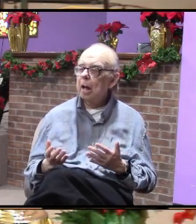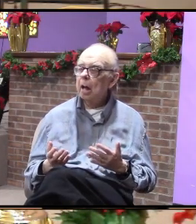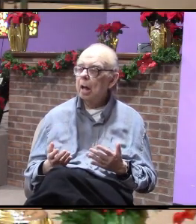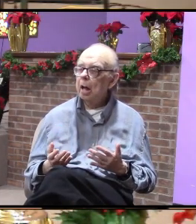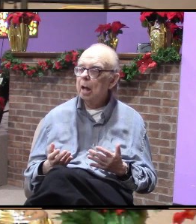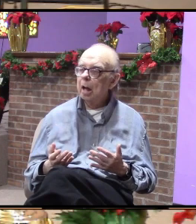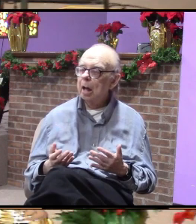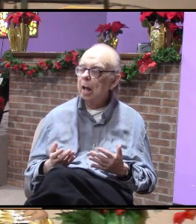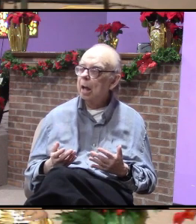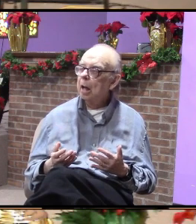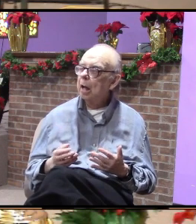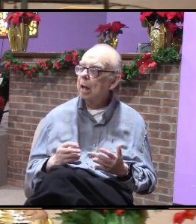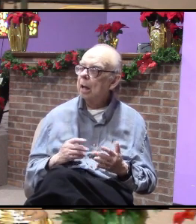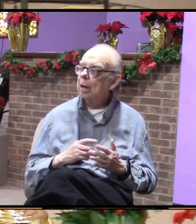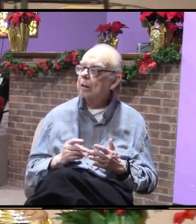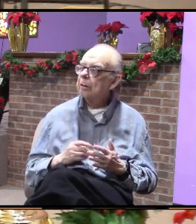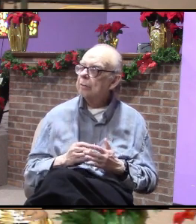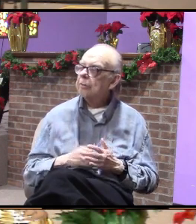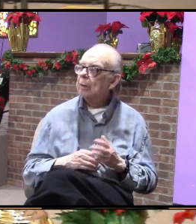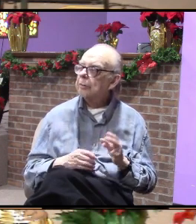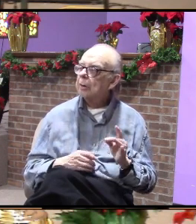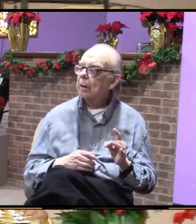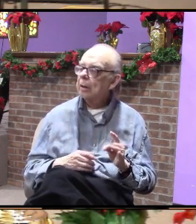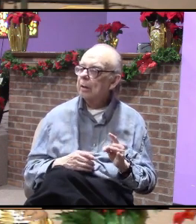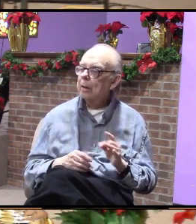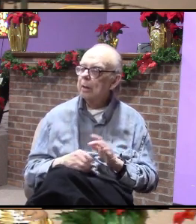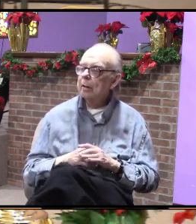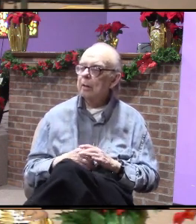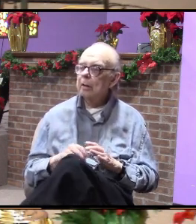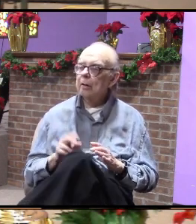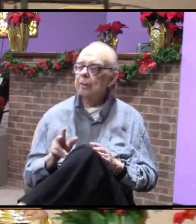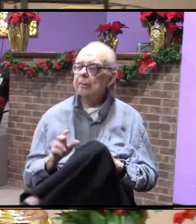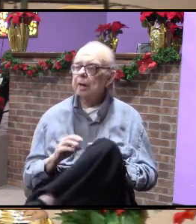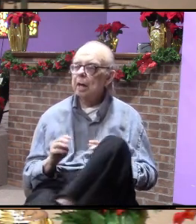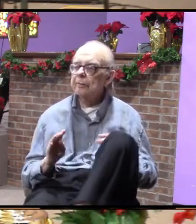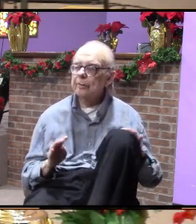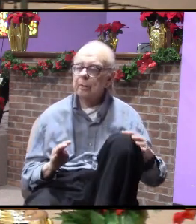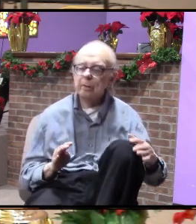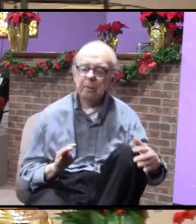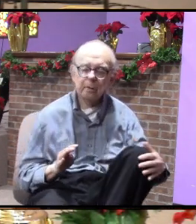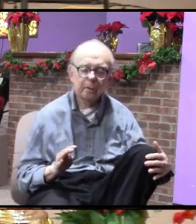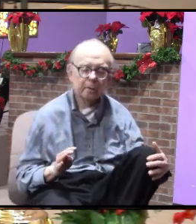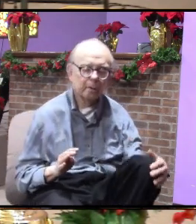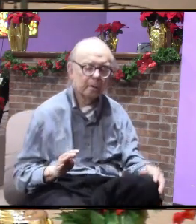let us finish with Psalms chapter 8, verses 3 and 4.